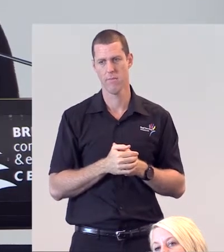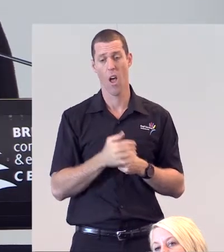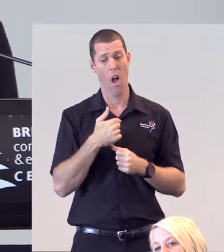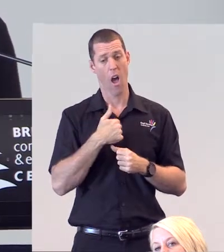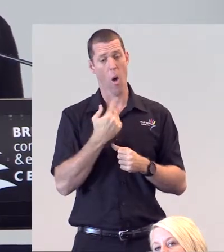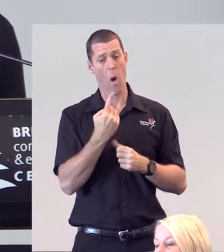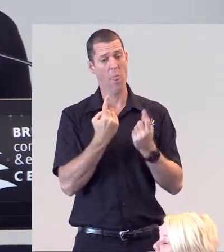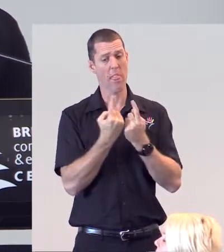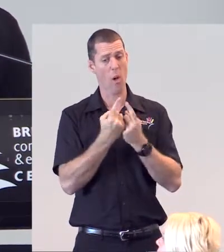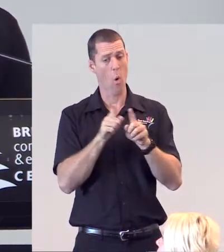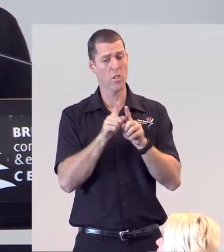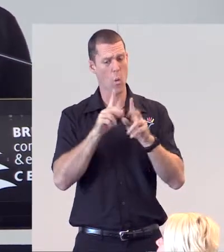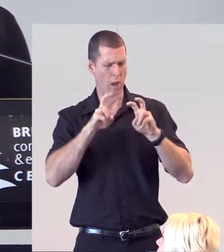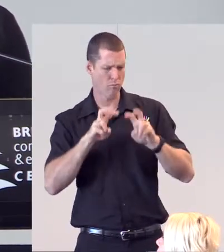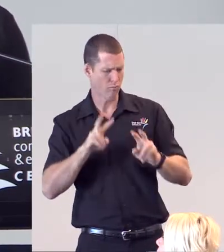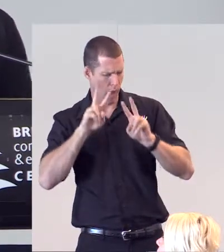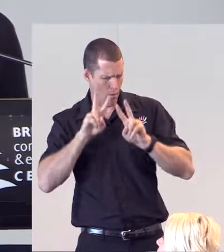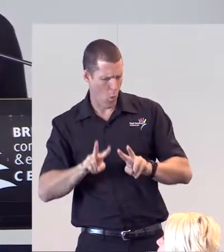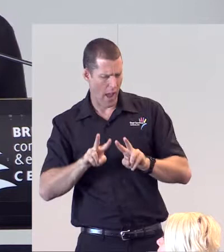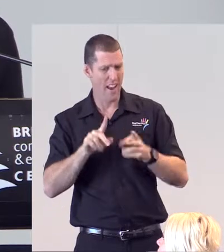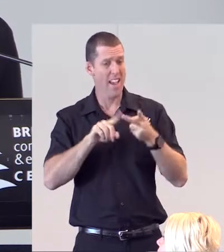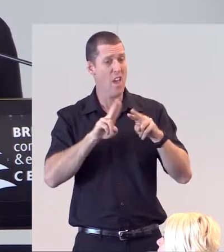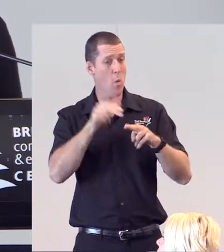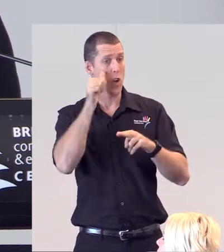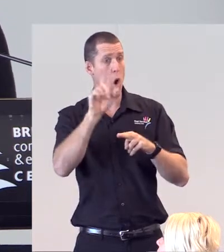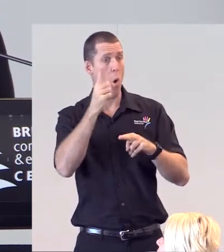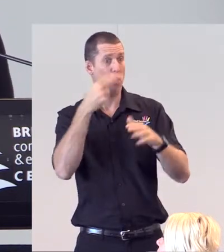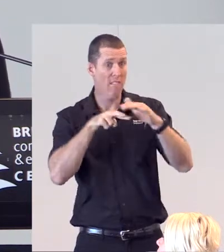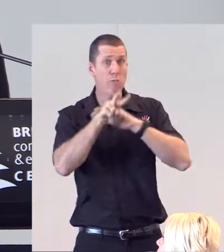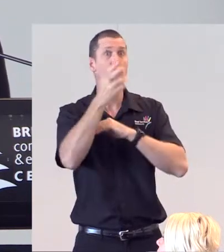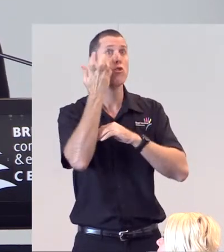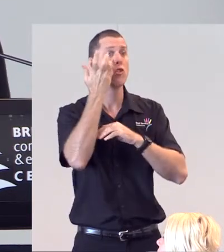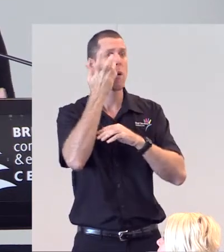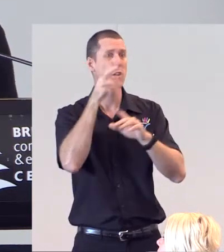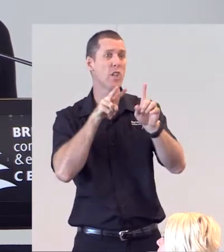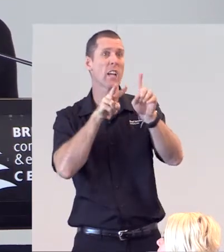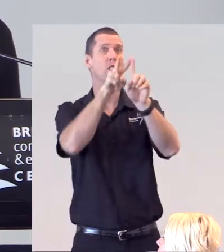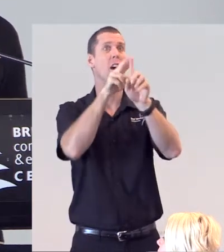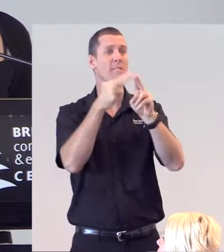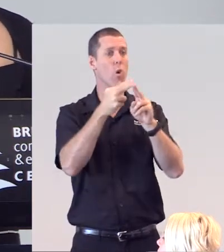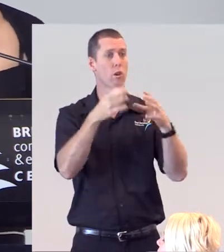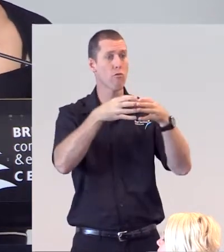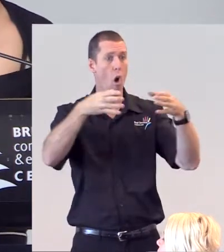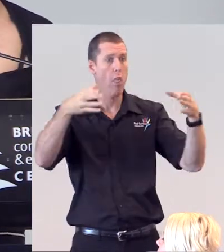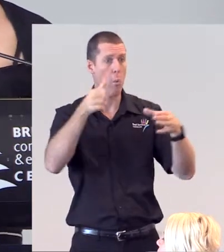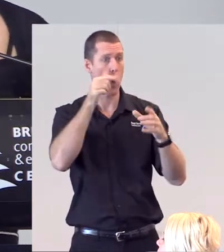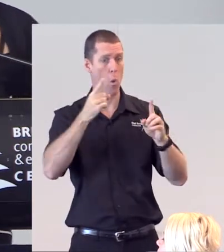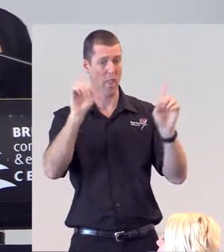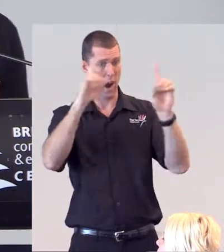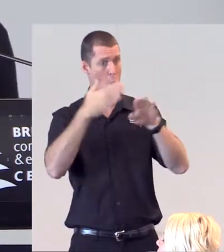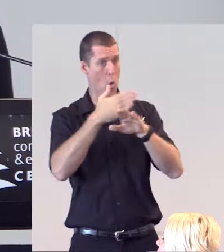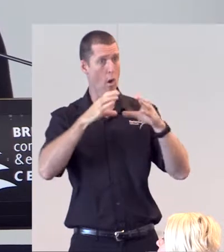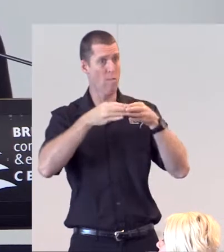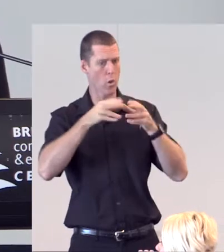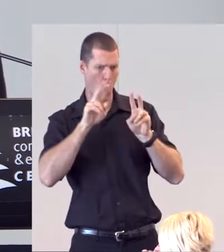One of the things that we're looking at the moment is if we know what the future projections for the growth are, and we know what the current workforce looks like, we